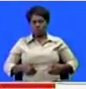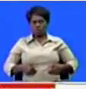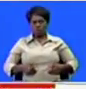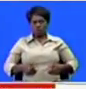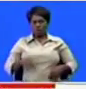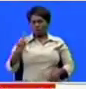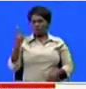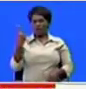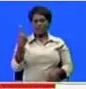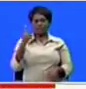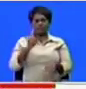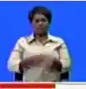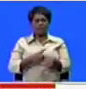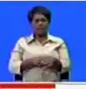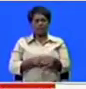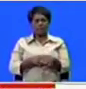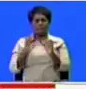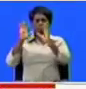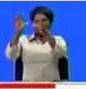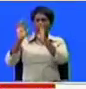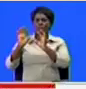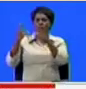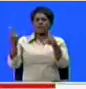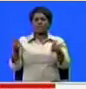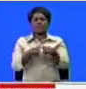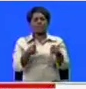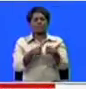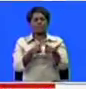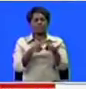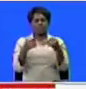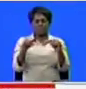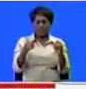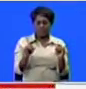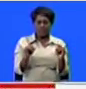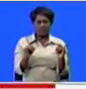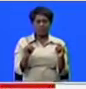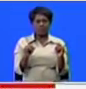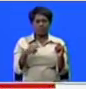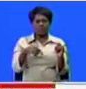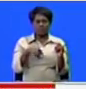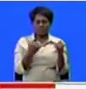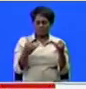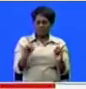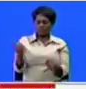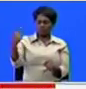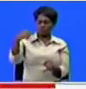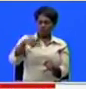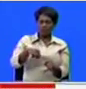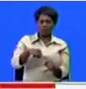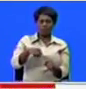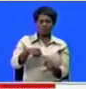this is their first time playing basketball, but some of them have also played before. So we're really just trying to come in here and love on